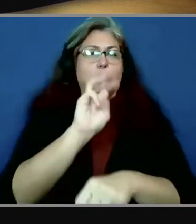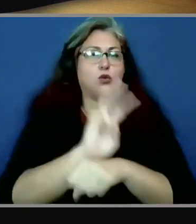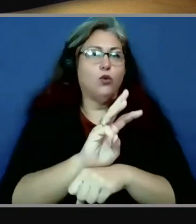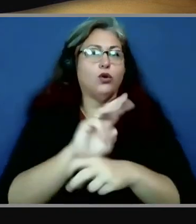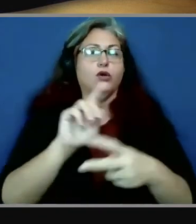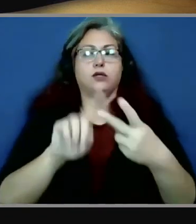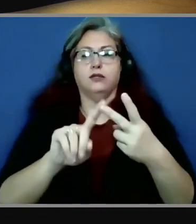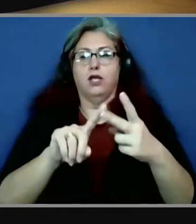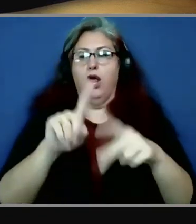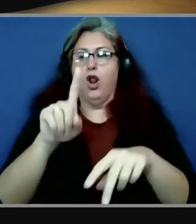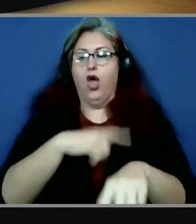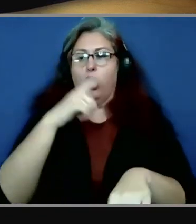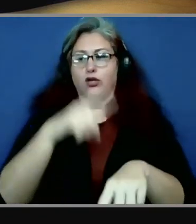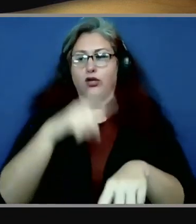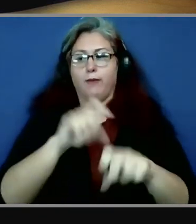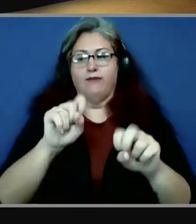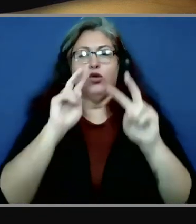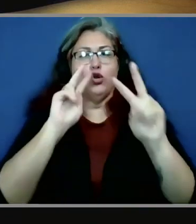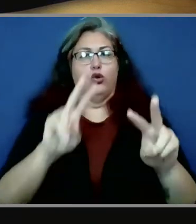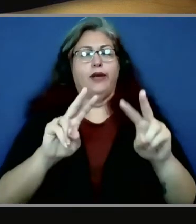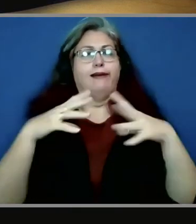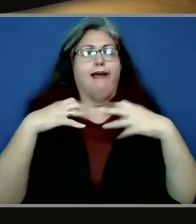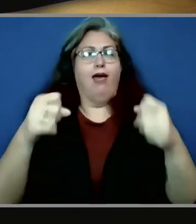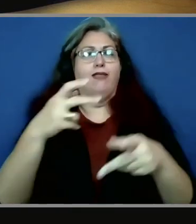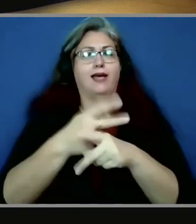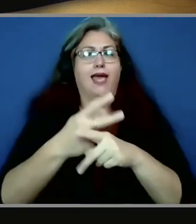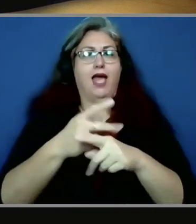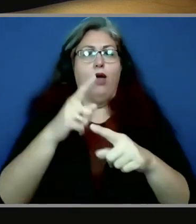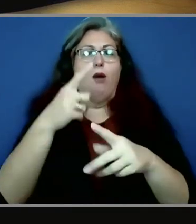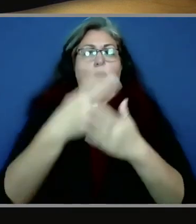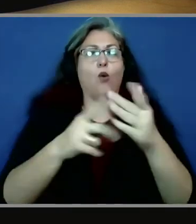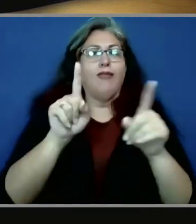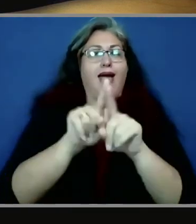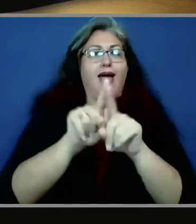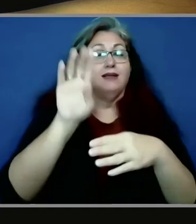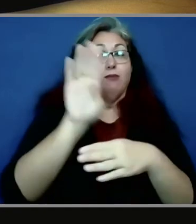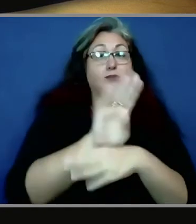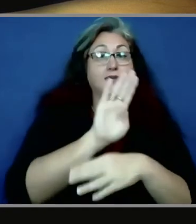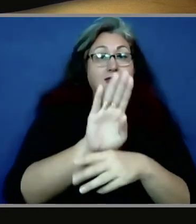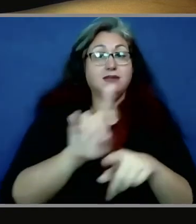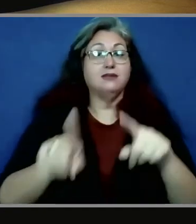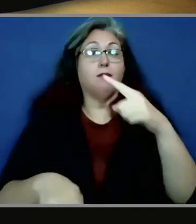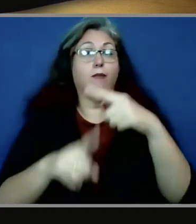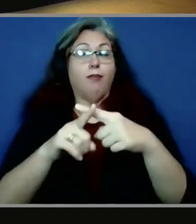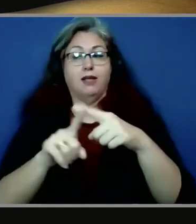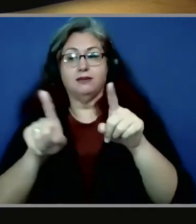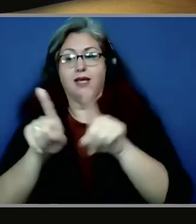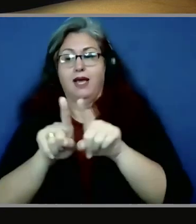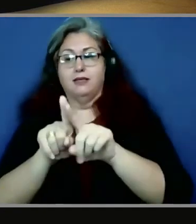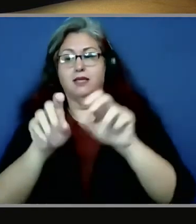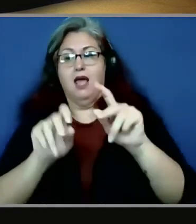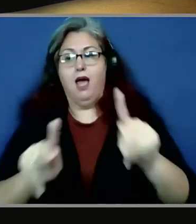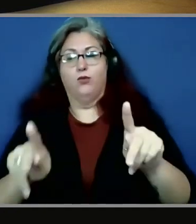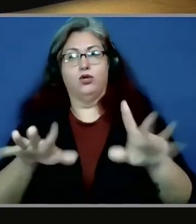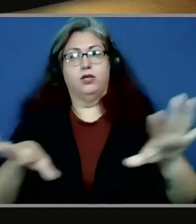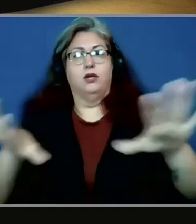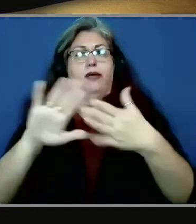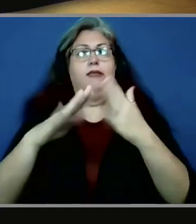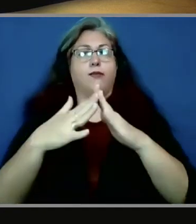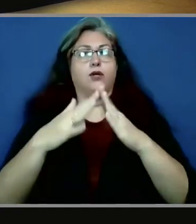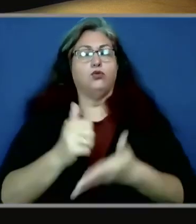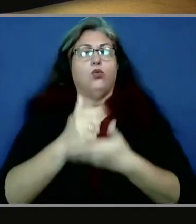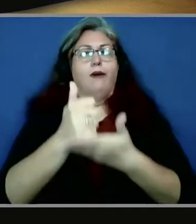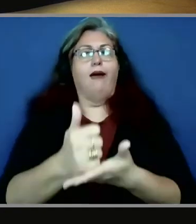in long term, we need to look at our healthcare both as an industry and as an opportunity for our community to help the